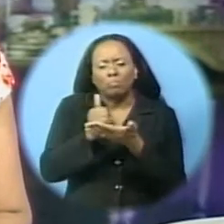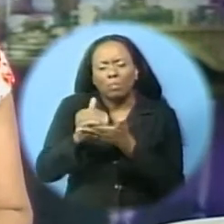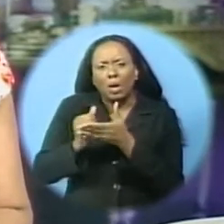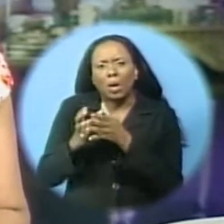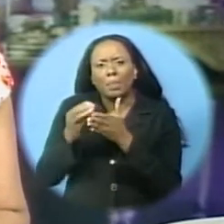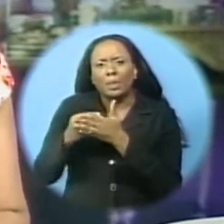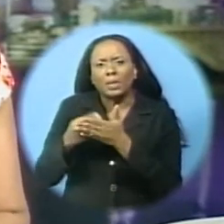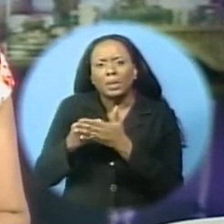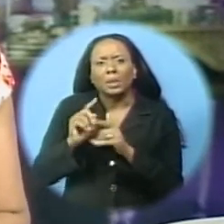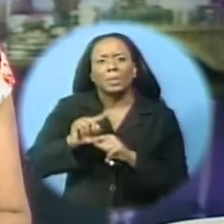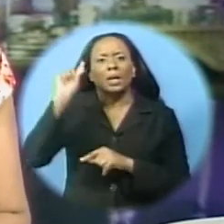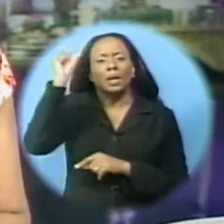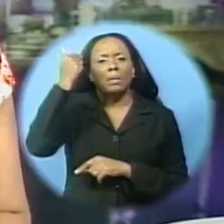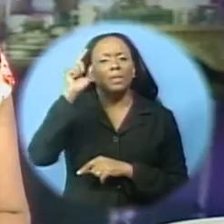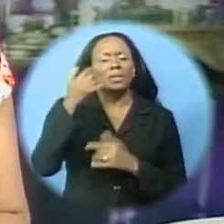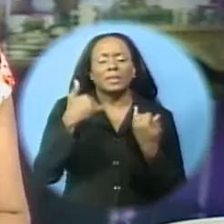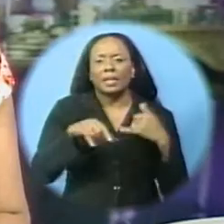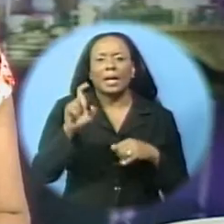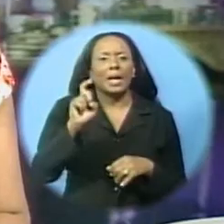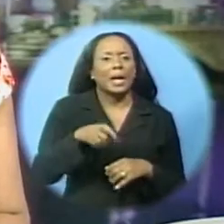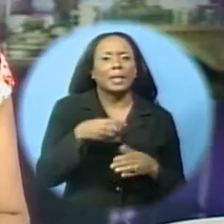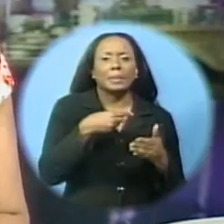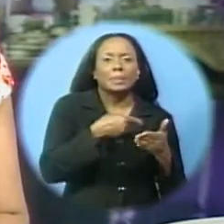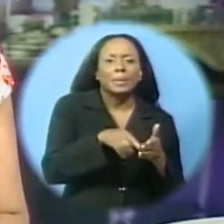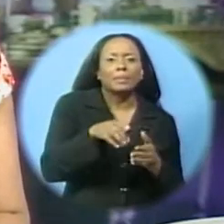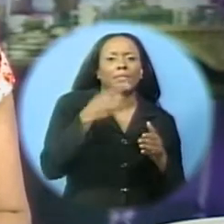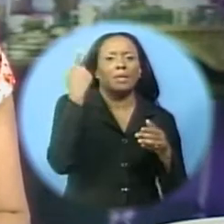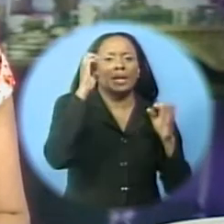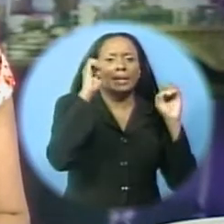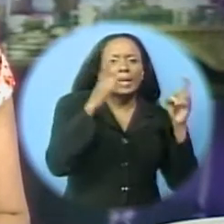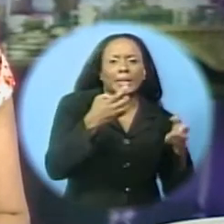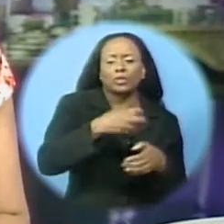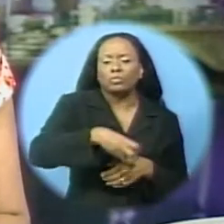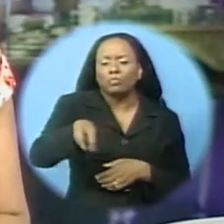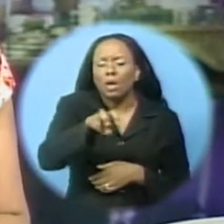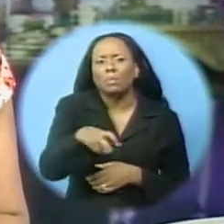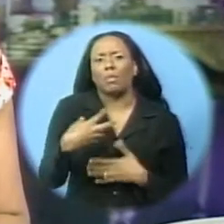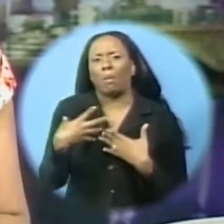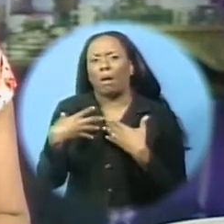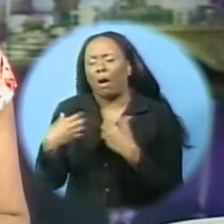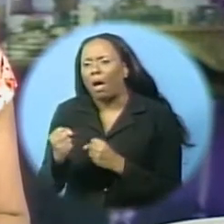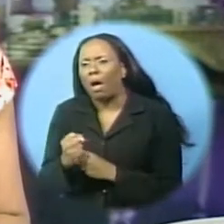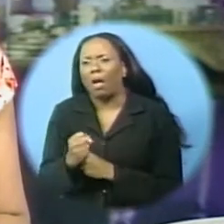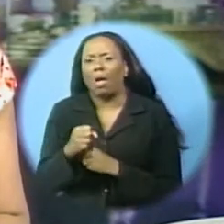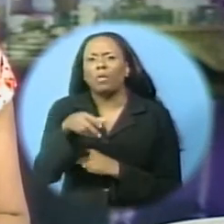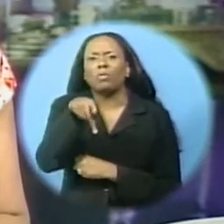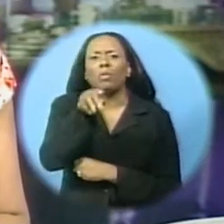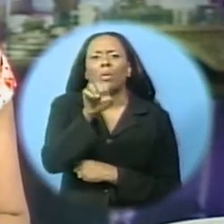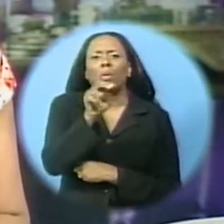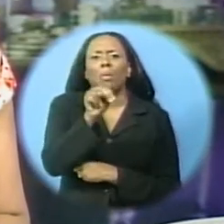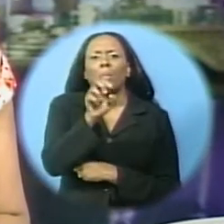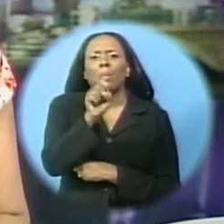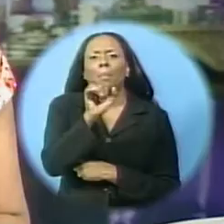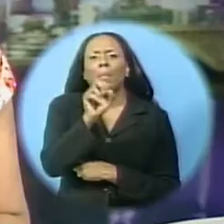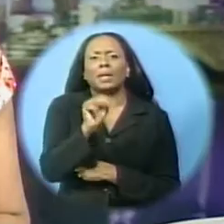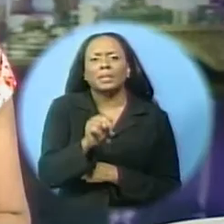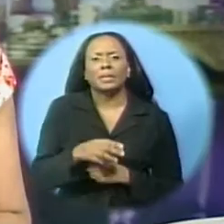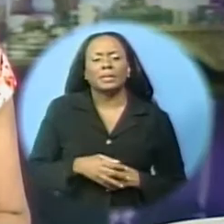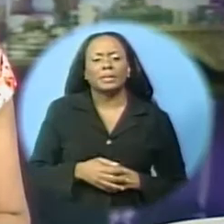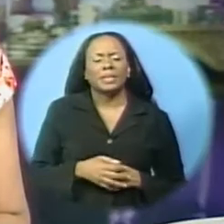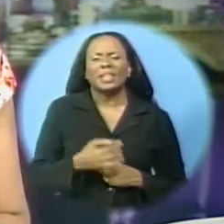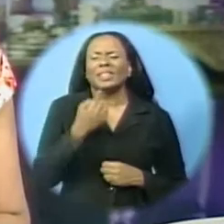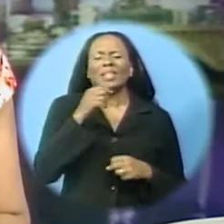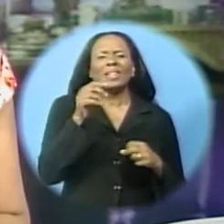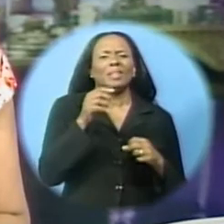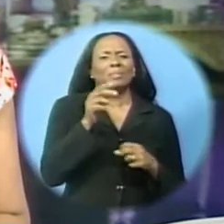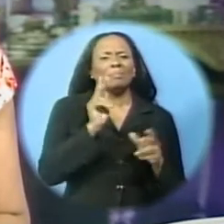education, transport, health, salaries and pensions. He also commented on concerns Barbadians are being overtaxed,